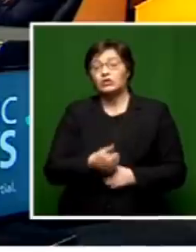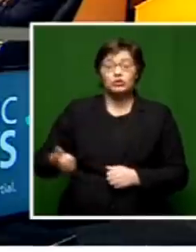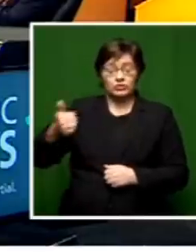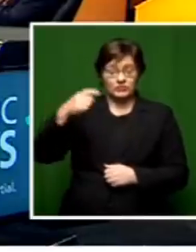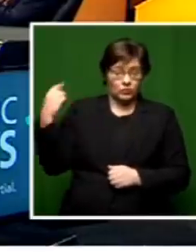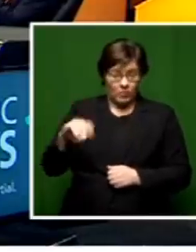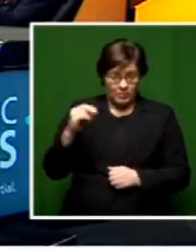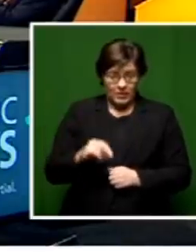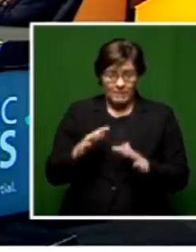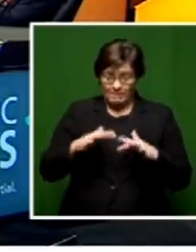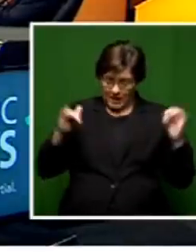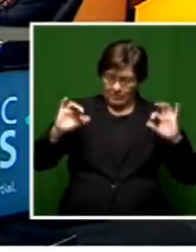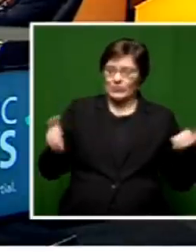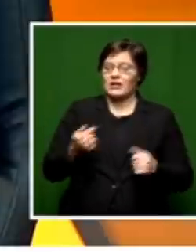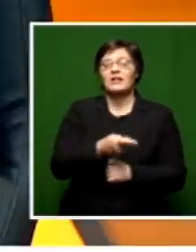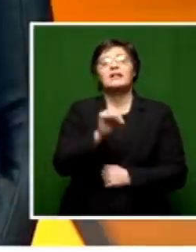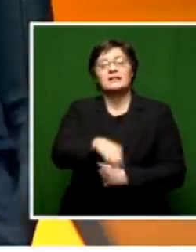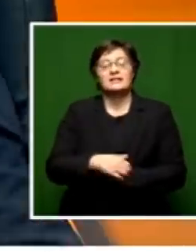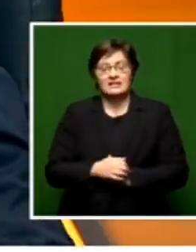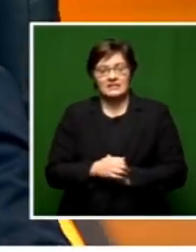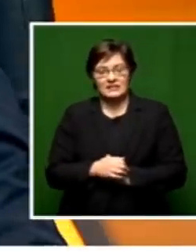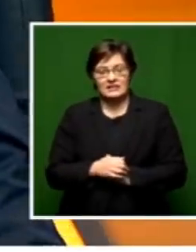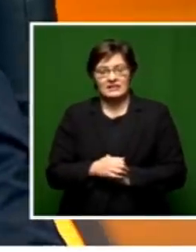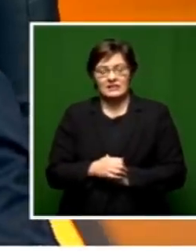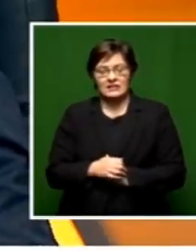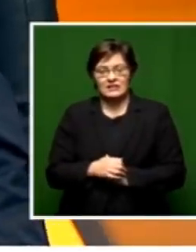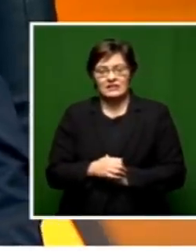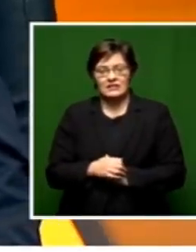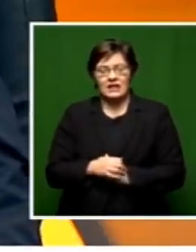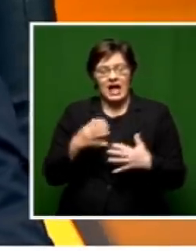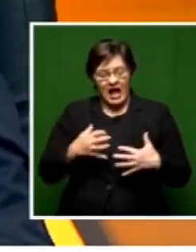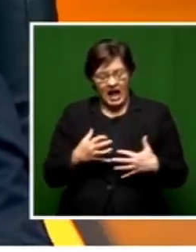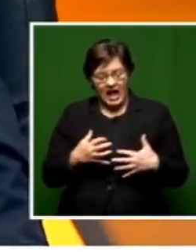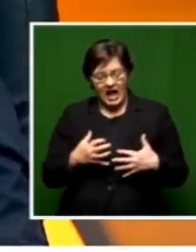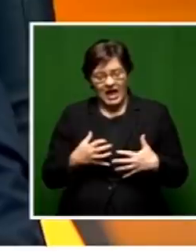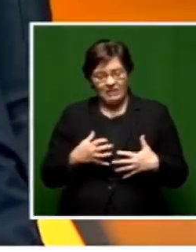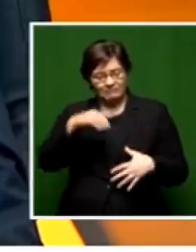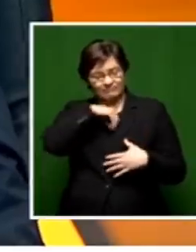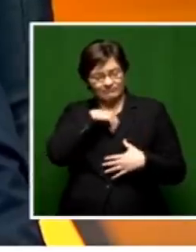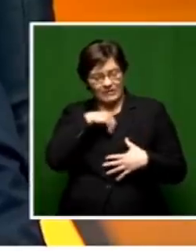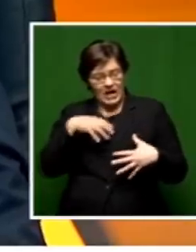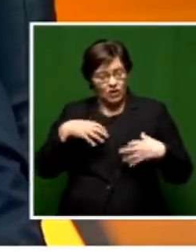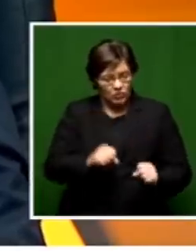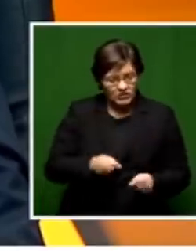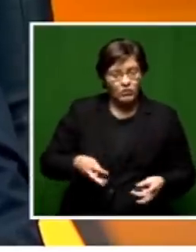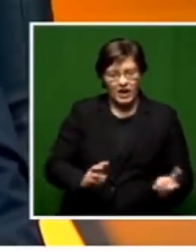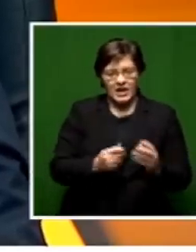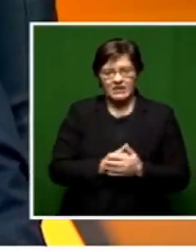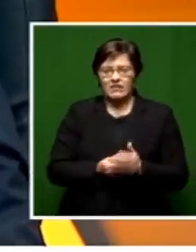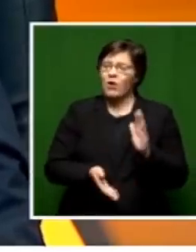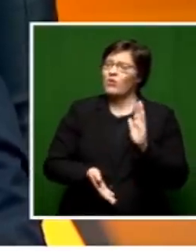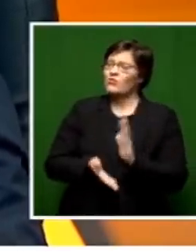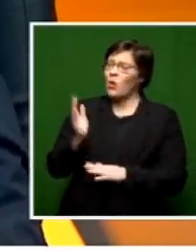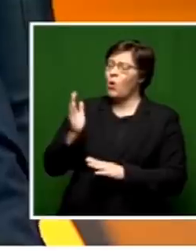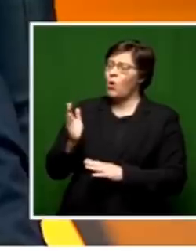This instinctive, aggressive stance. But if you want him to go on a charm offensive, it doesn't quite do